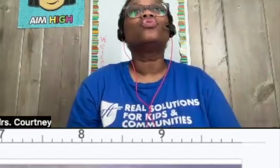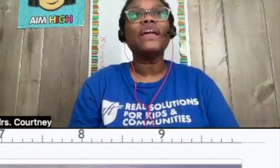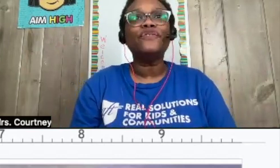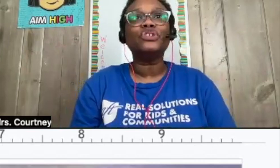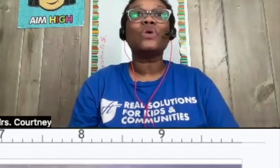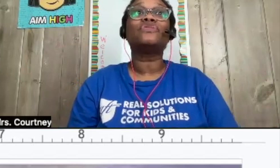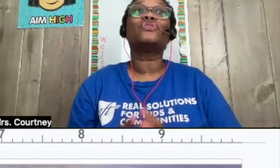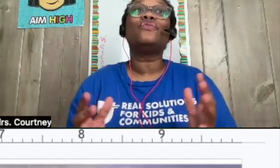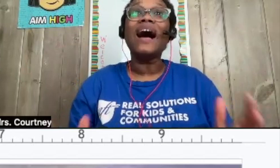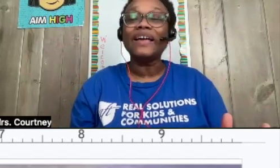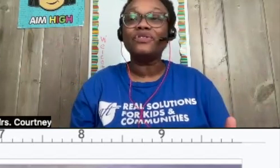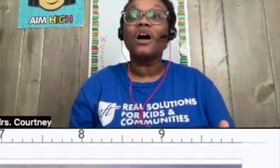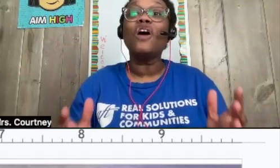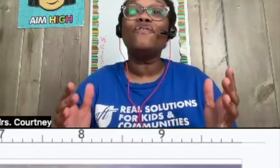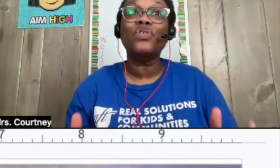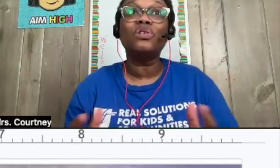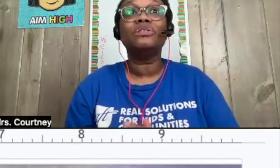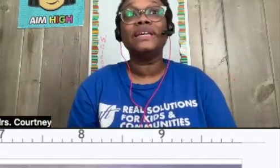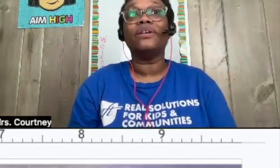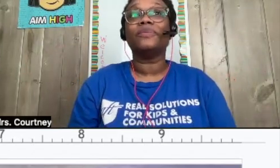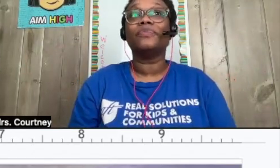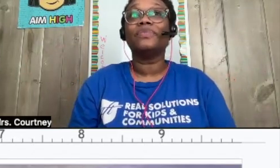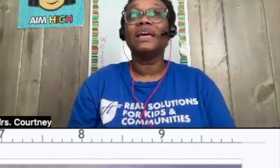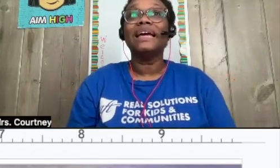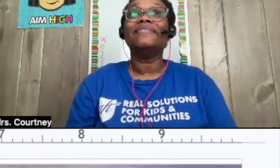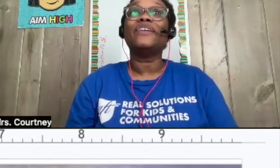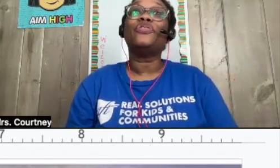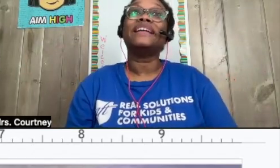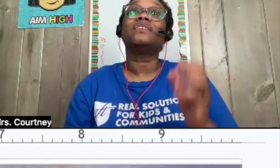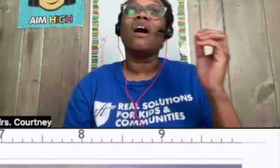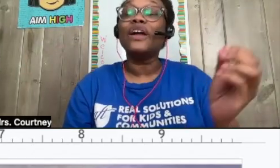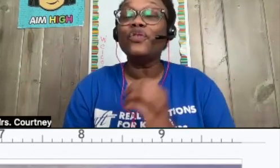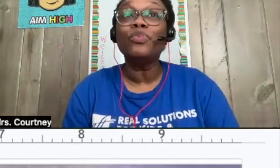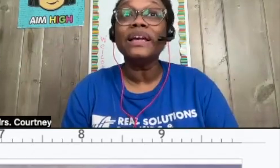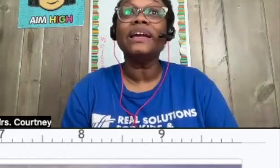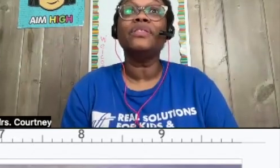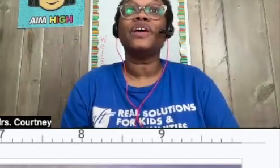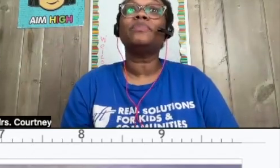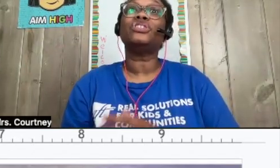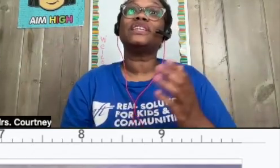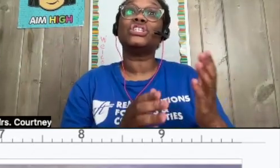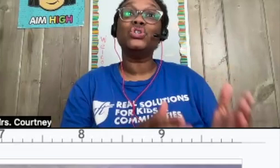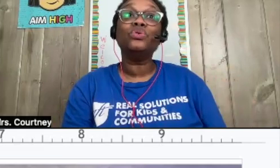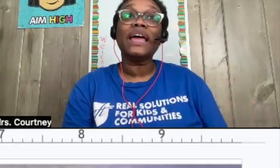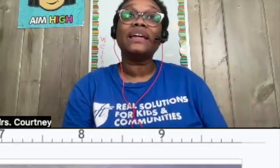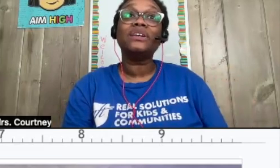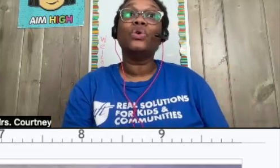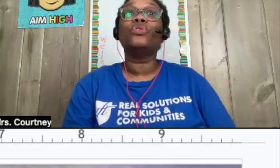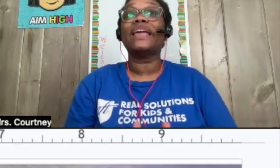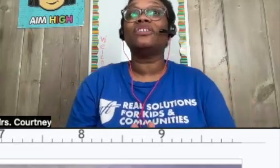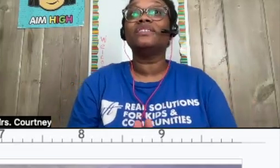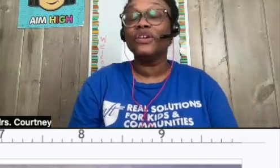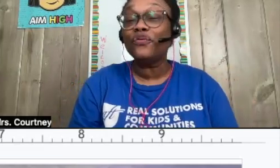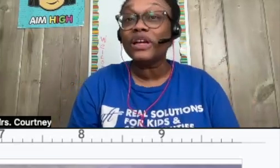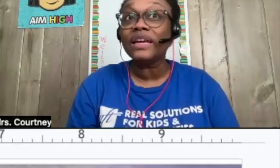were grateful to have survived a full year. They thanked God for bringing them to this new land where